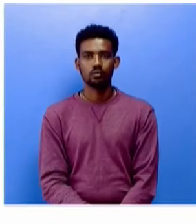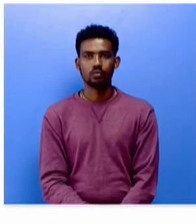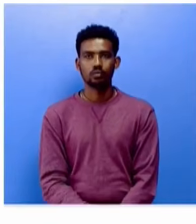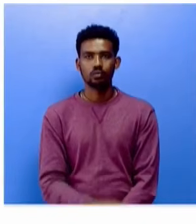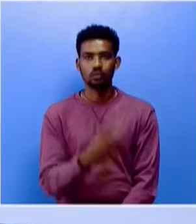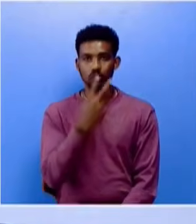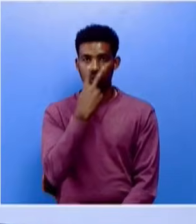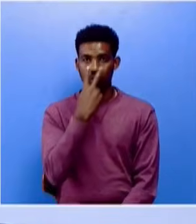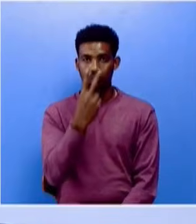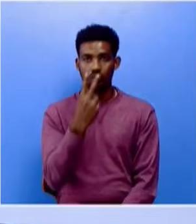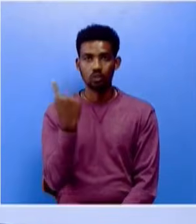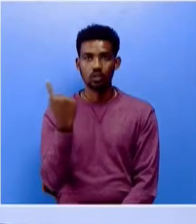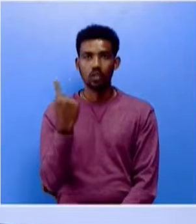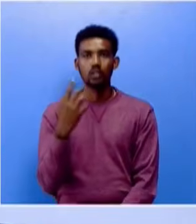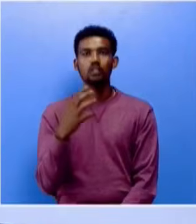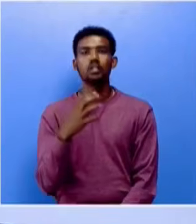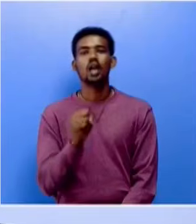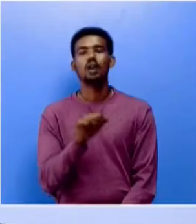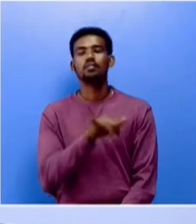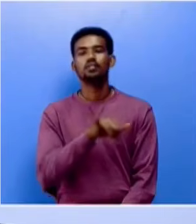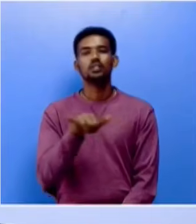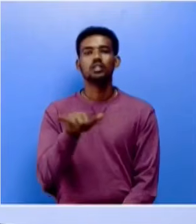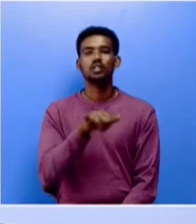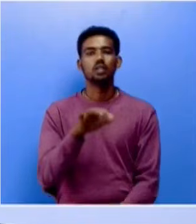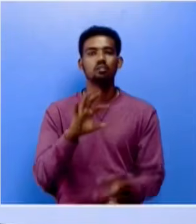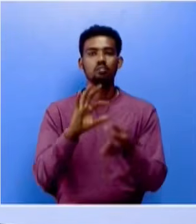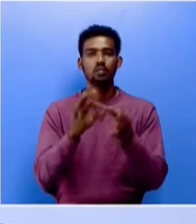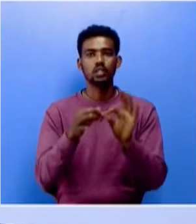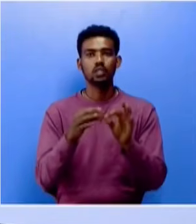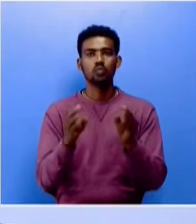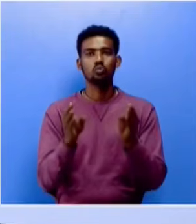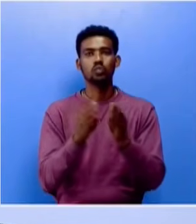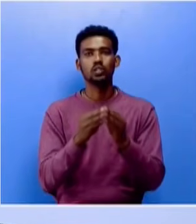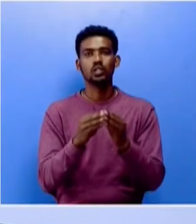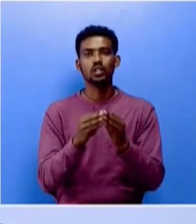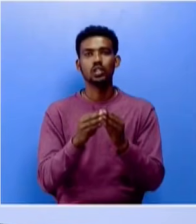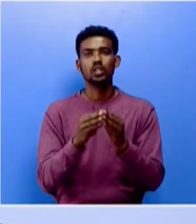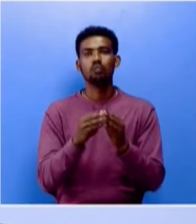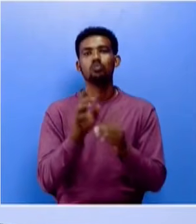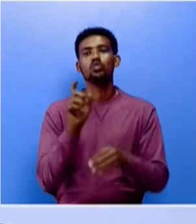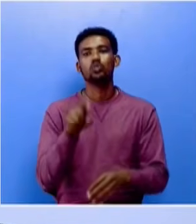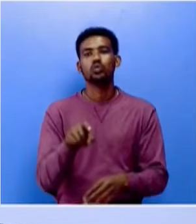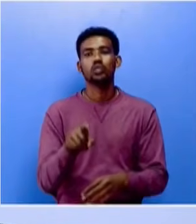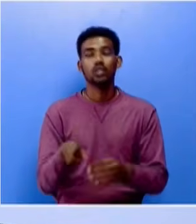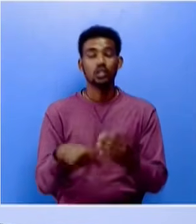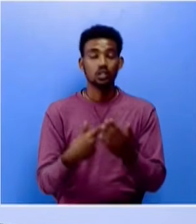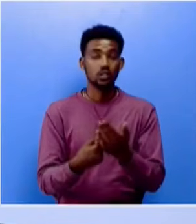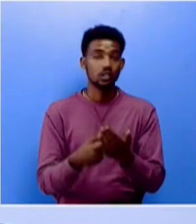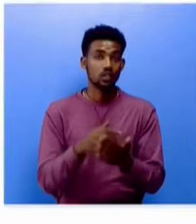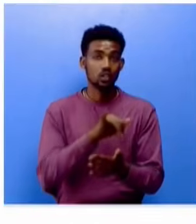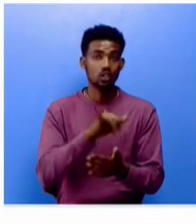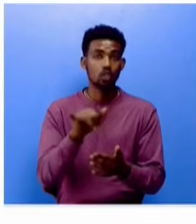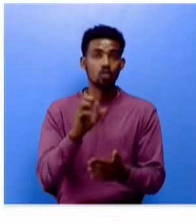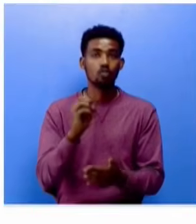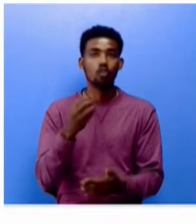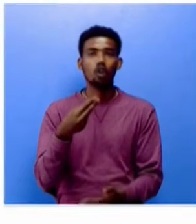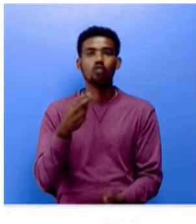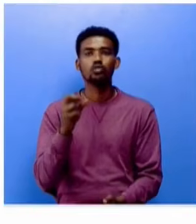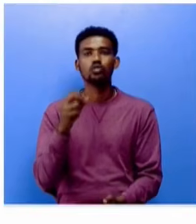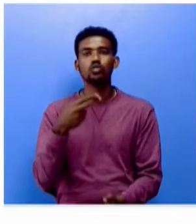Look, they have the same meaning with should. And instead of ought to, you can use